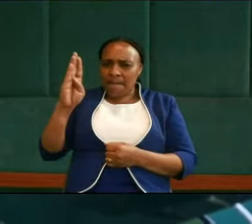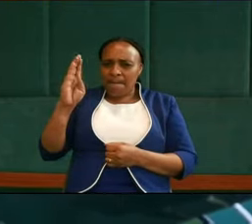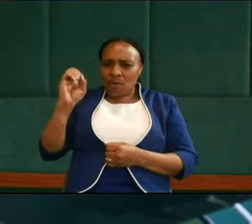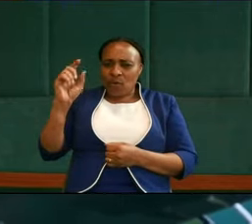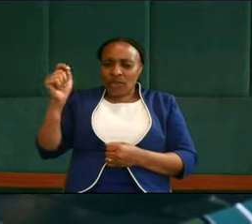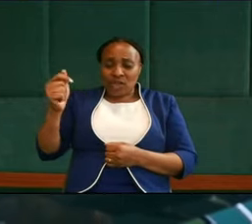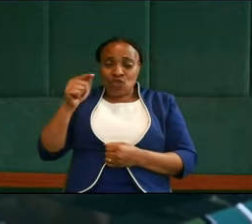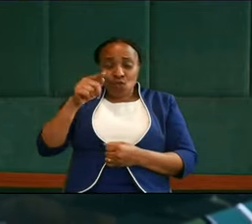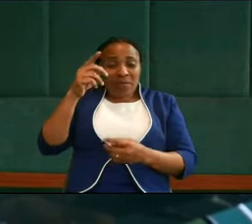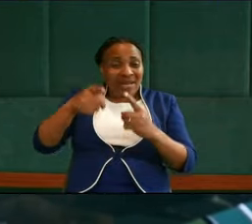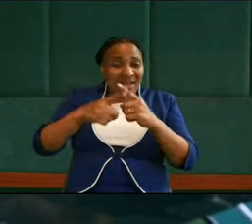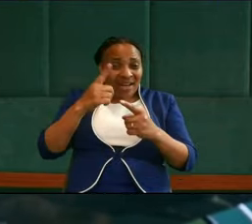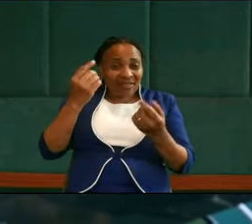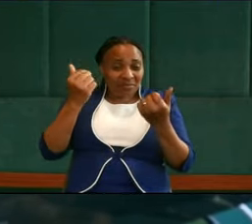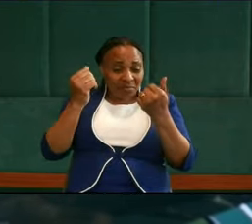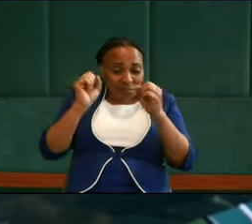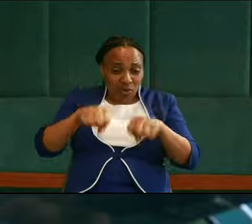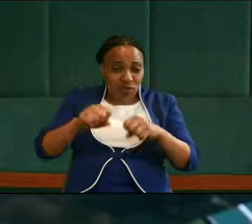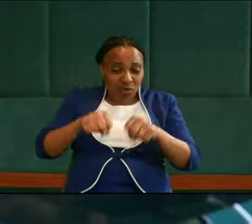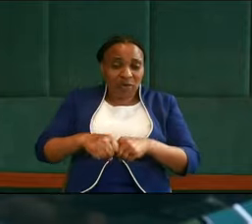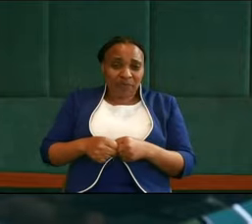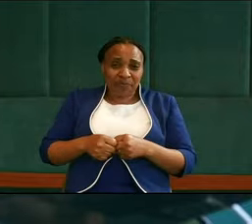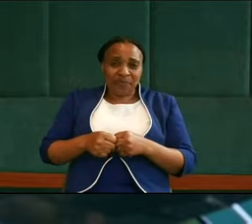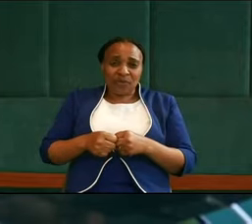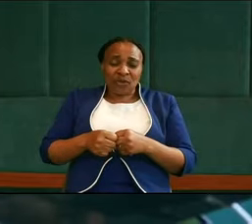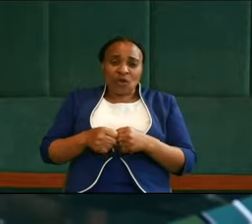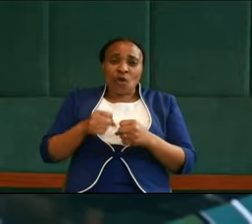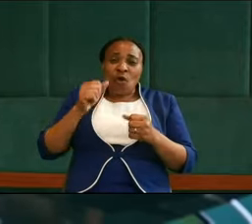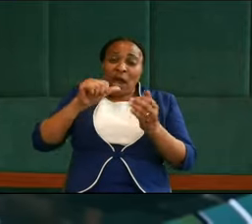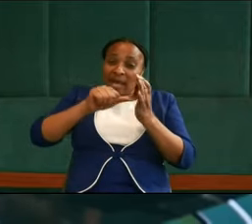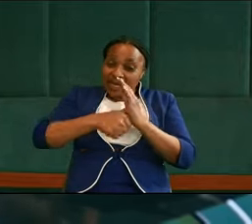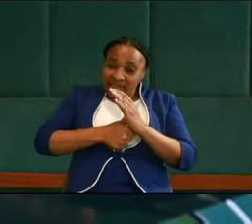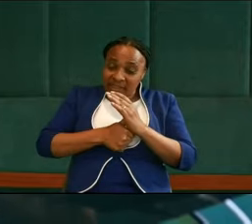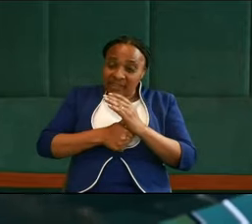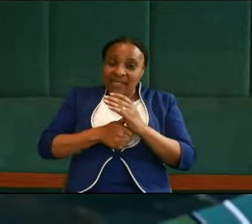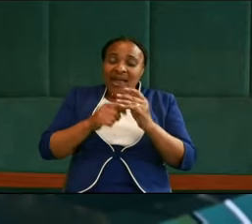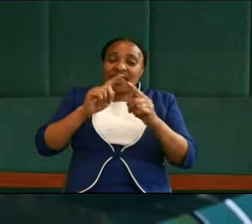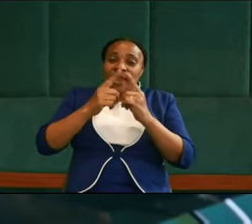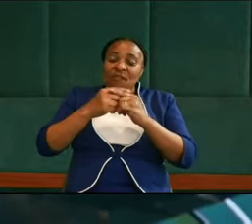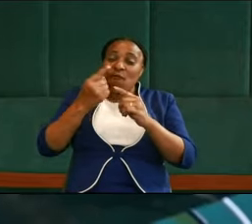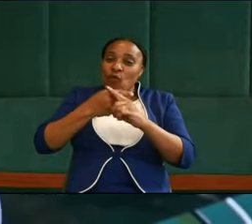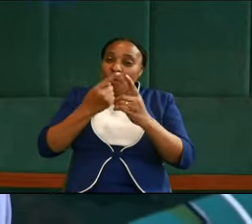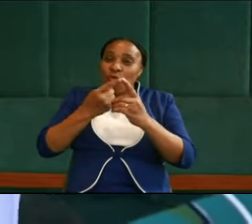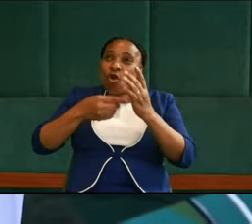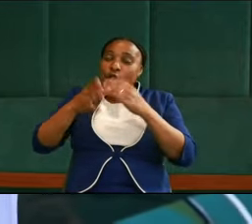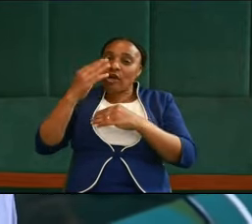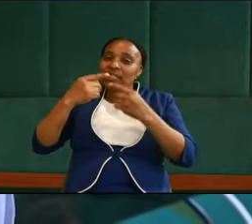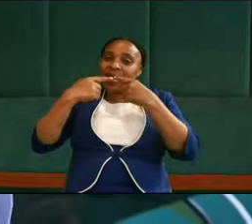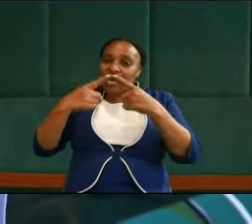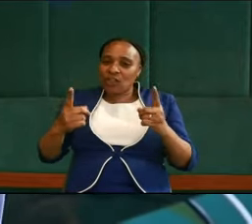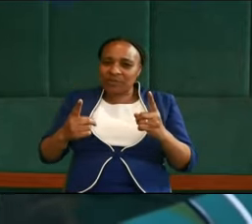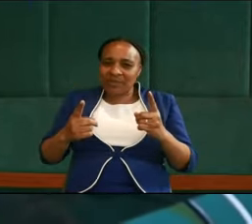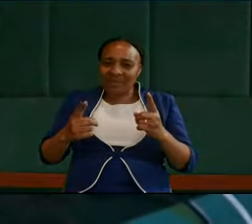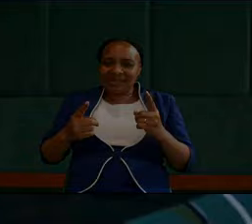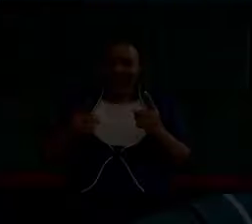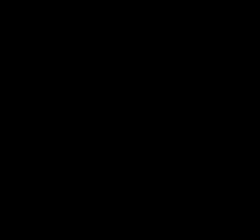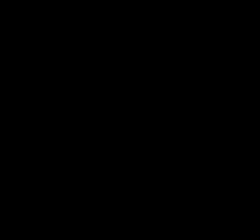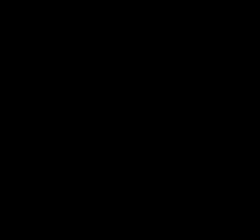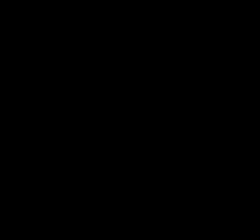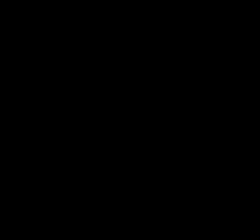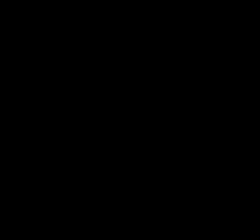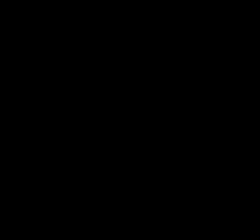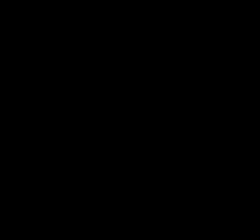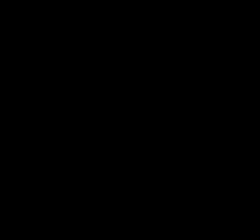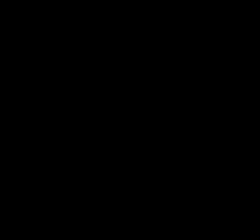may be killed on account of your fidelity to God. The Bible says, then they sent to Jezebel